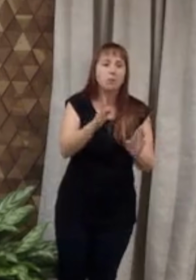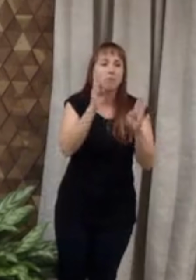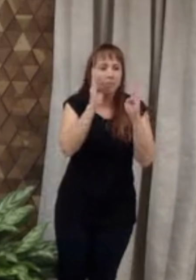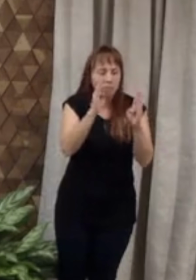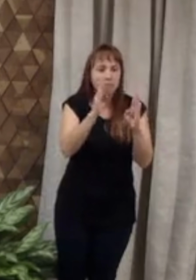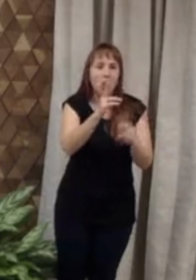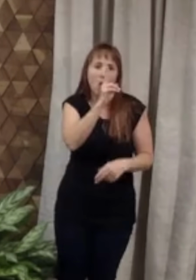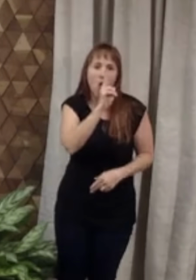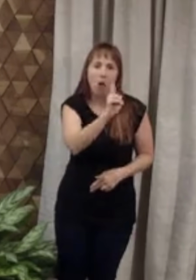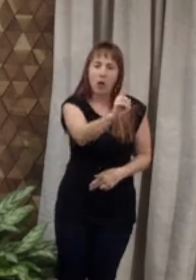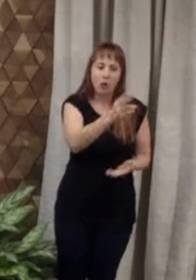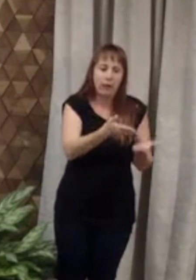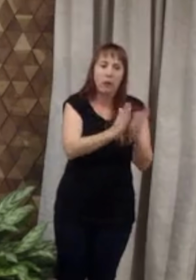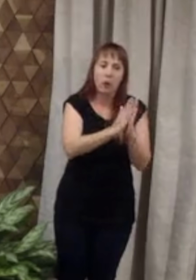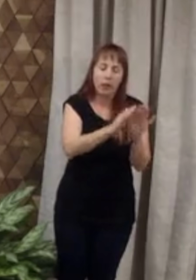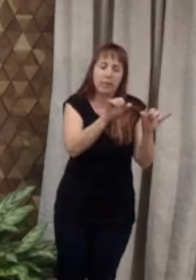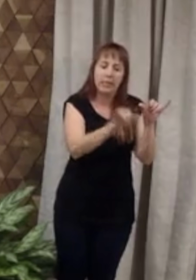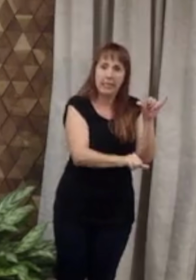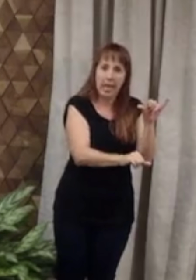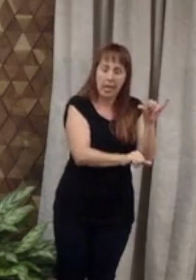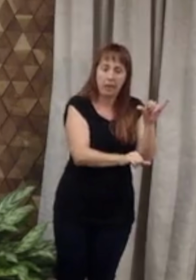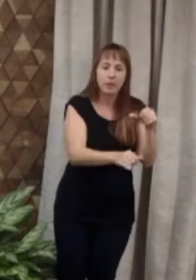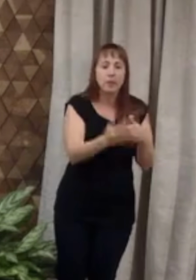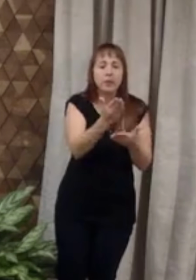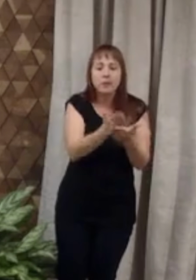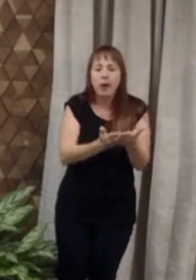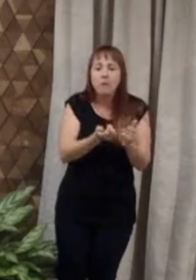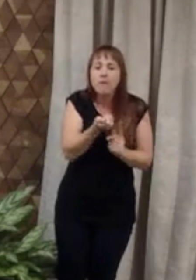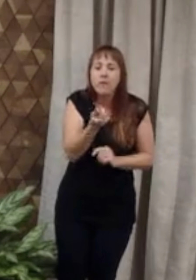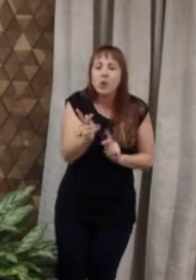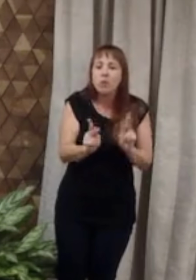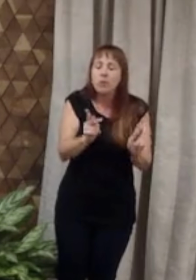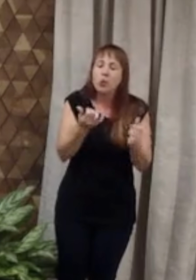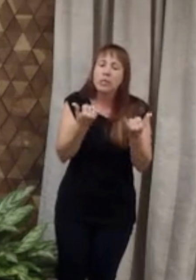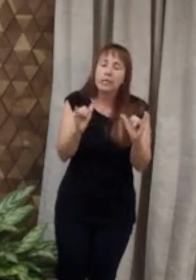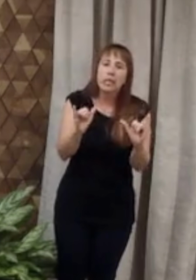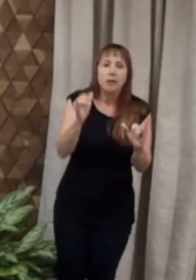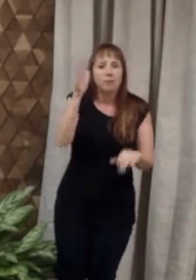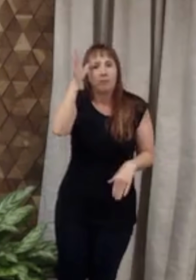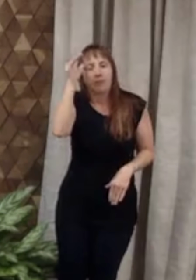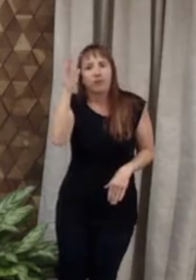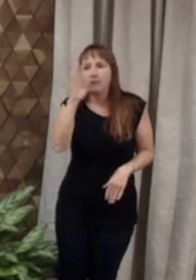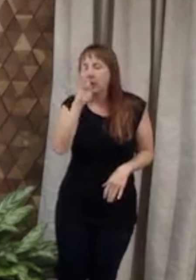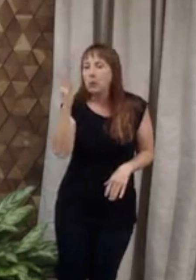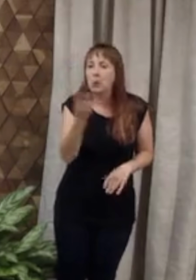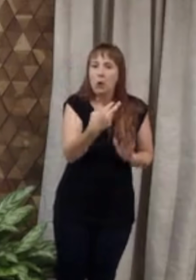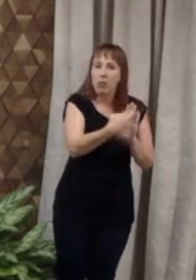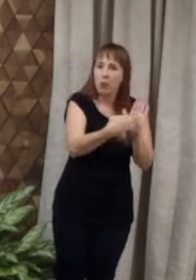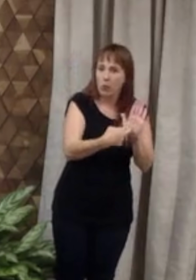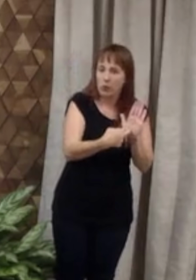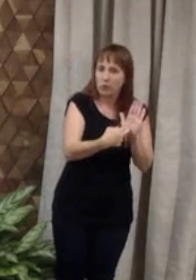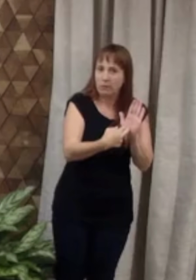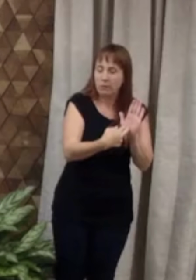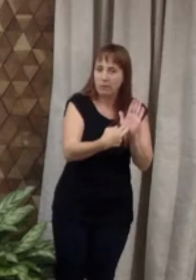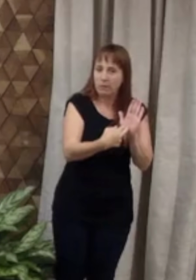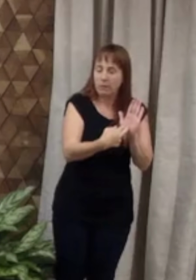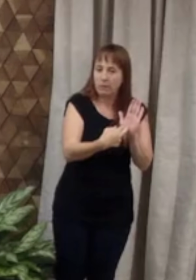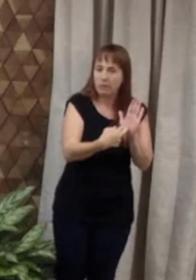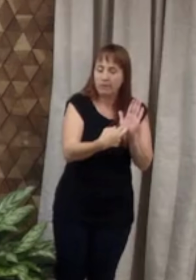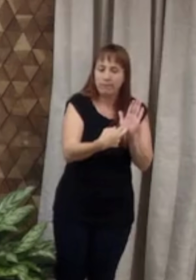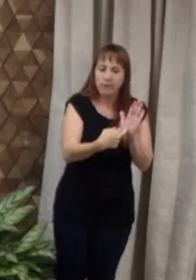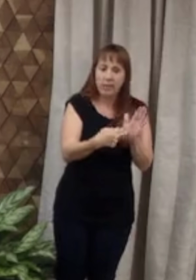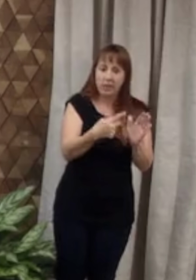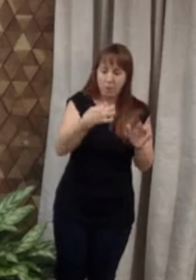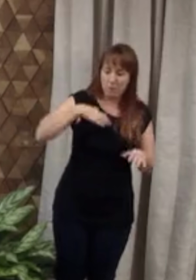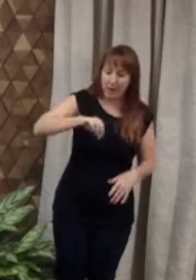and doing what they need to do. But there are a few who continue to not follow the rules and not do what needs to be done for